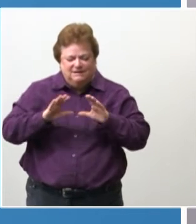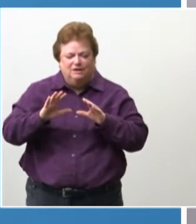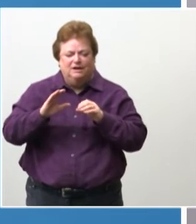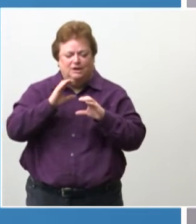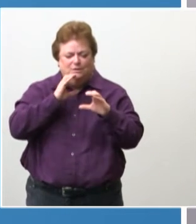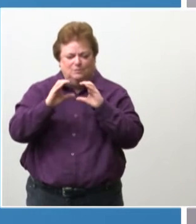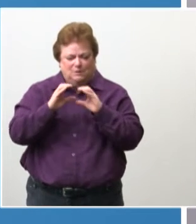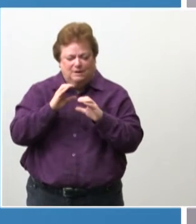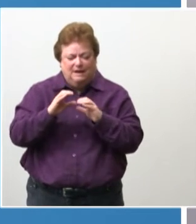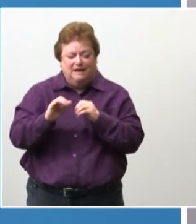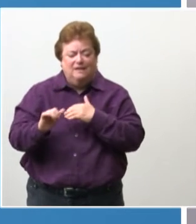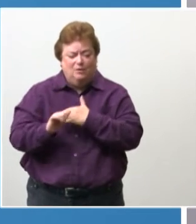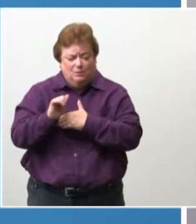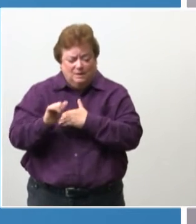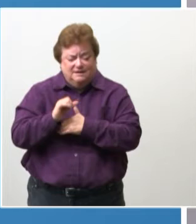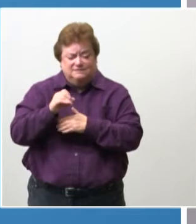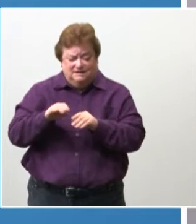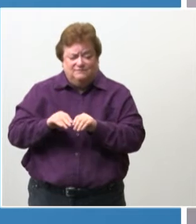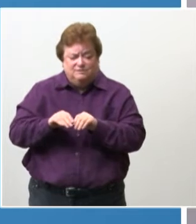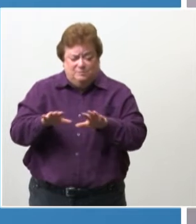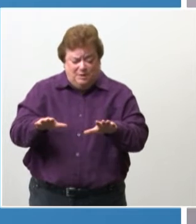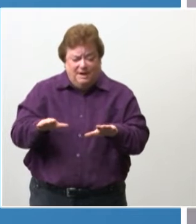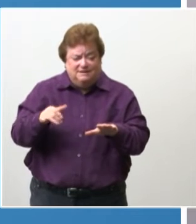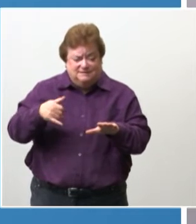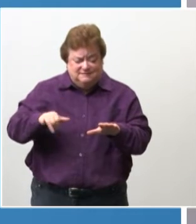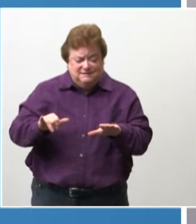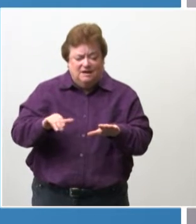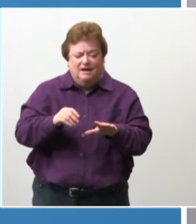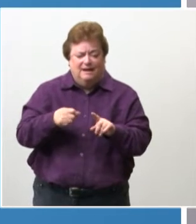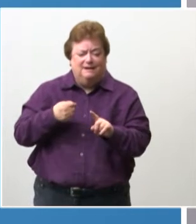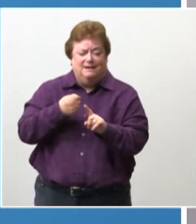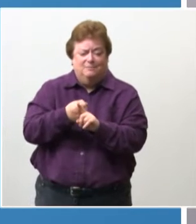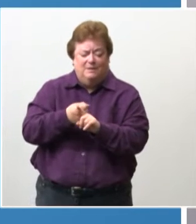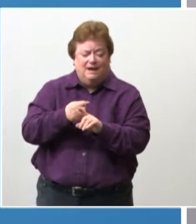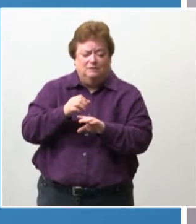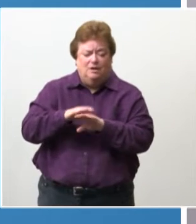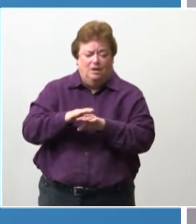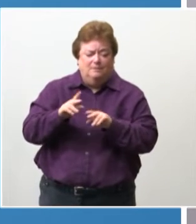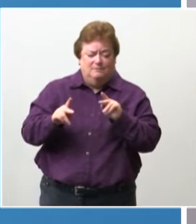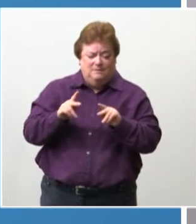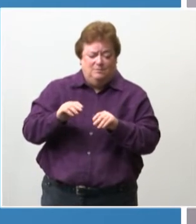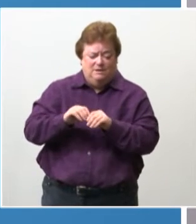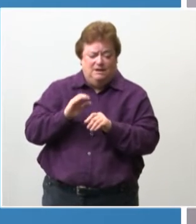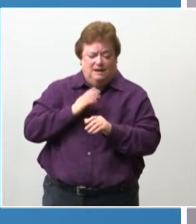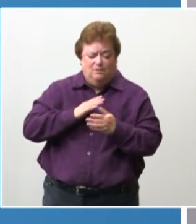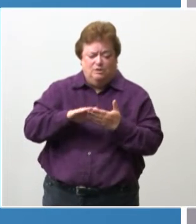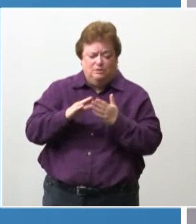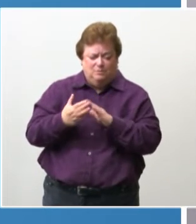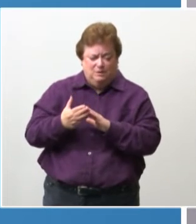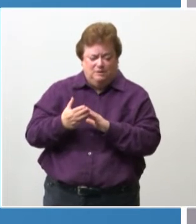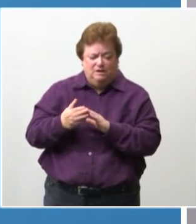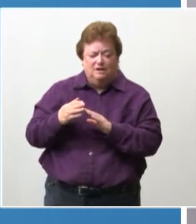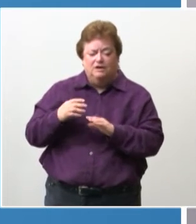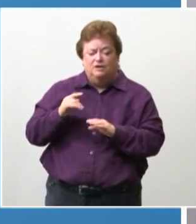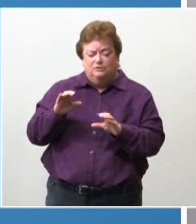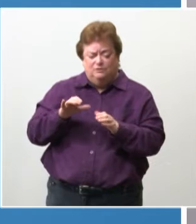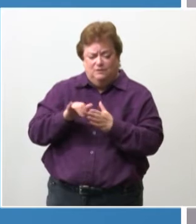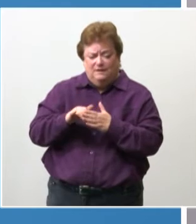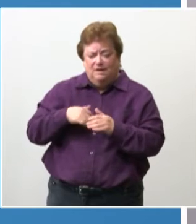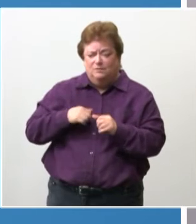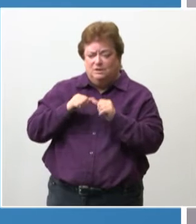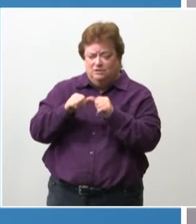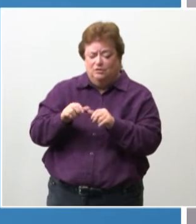of COVID-19 spread and the public health impact to members of our community. To do this, we continue to use the